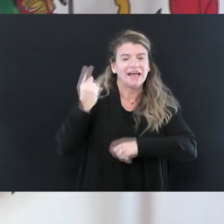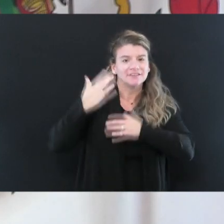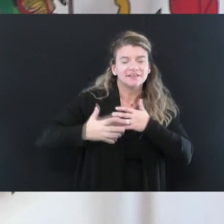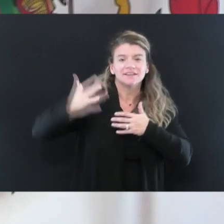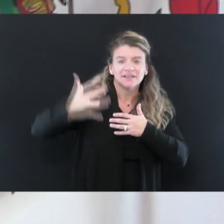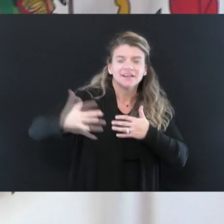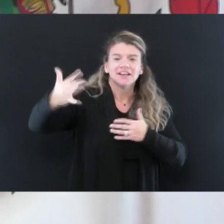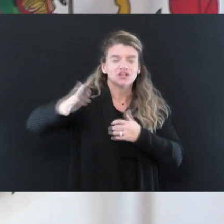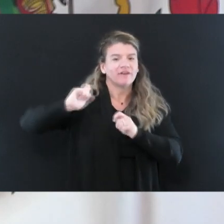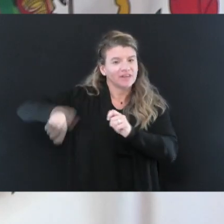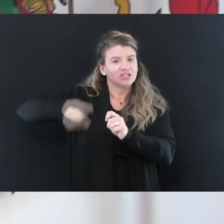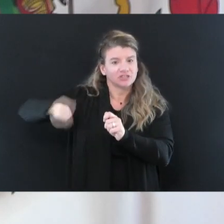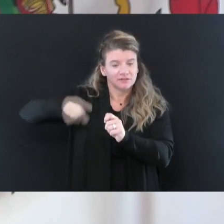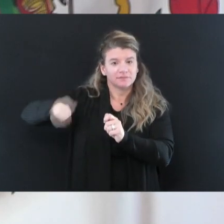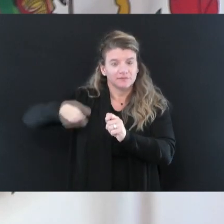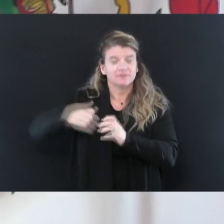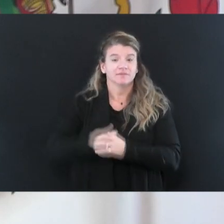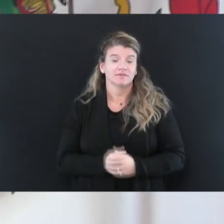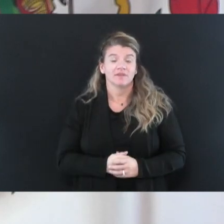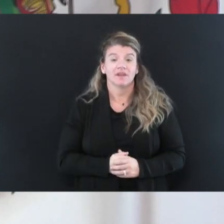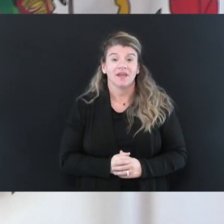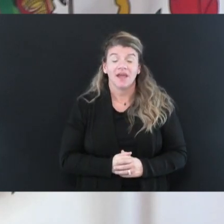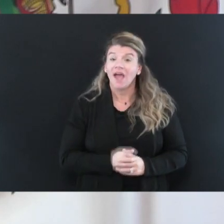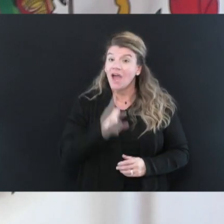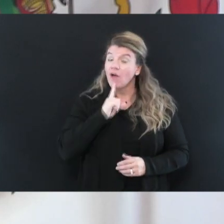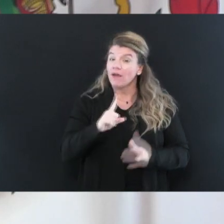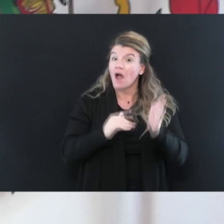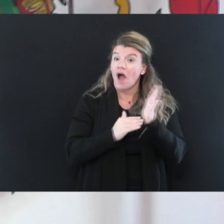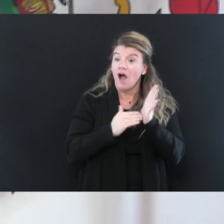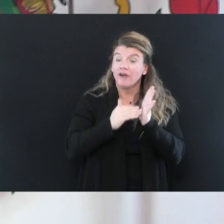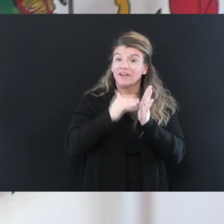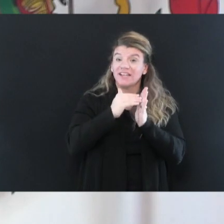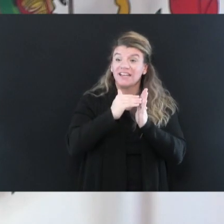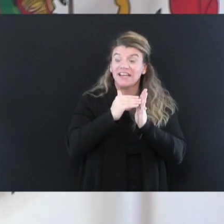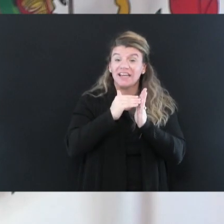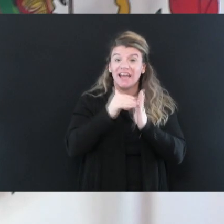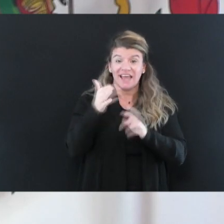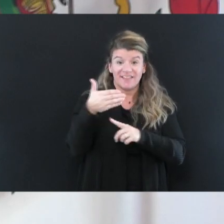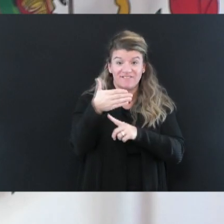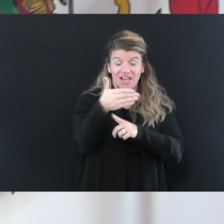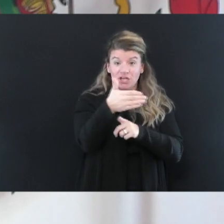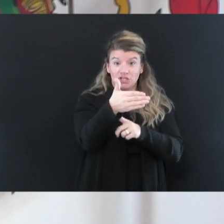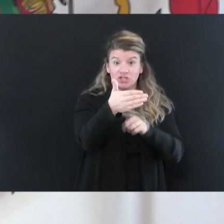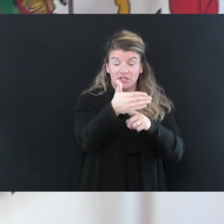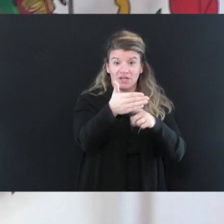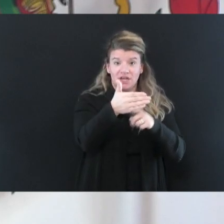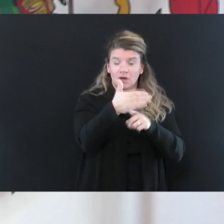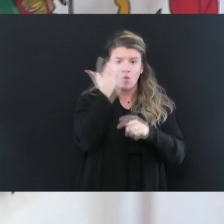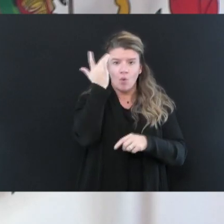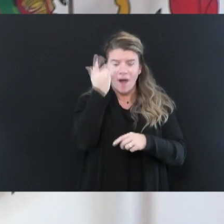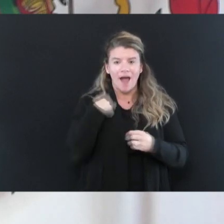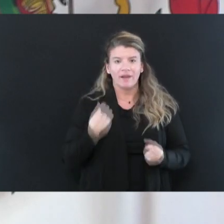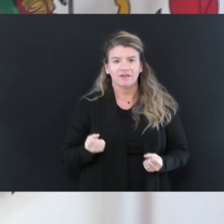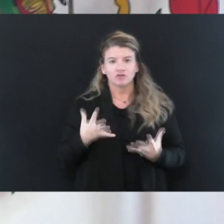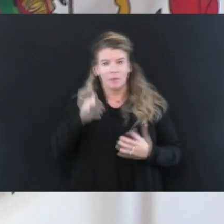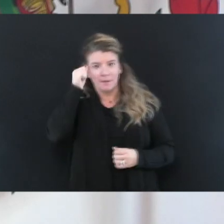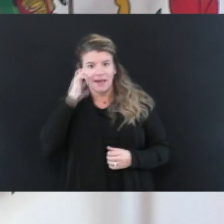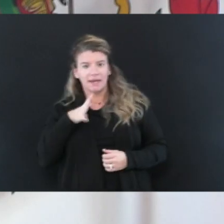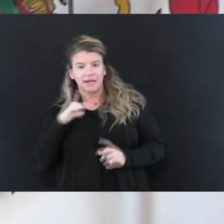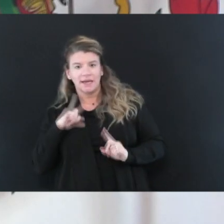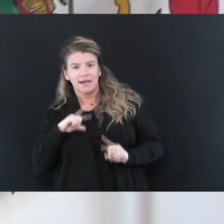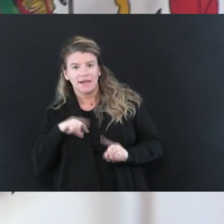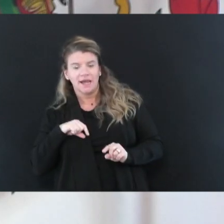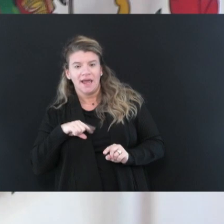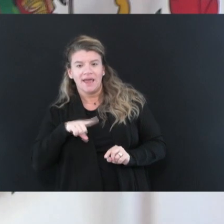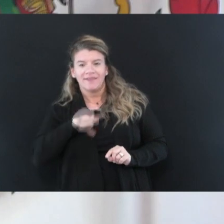and everything. And a lot of times our fish, because of our manpower, are only being able to be